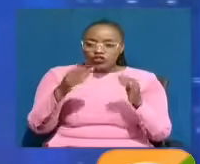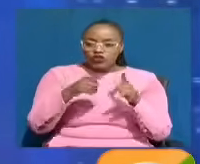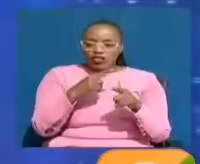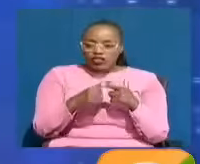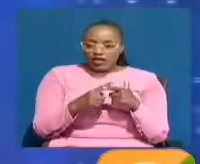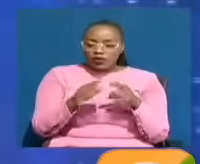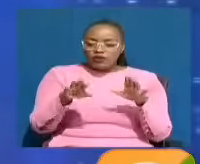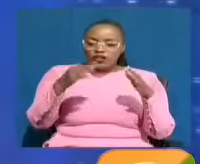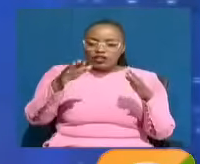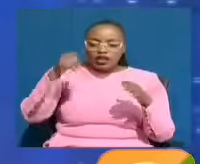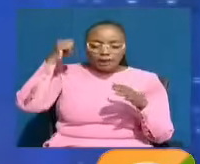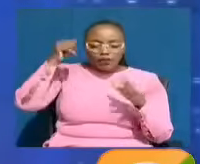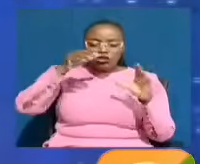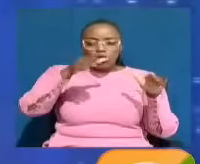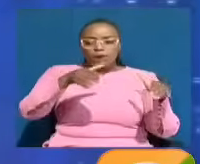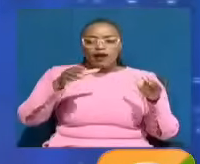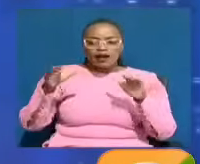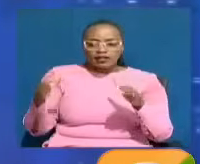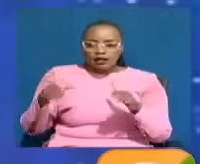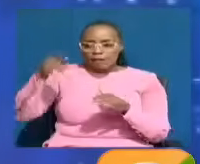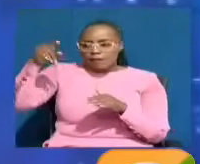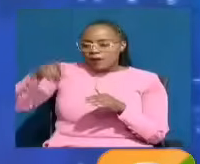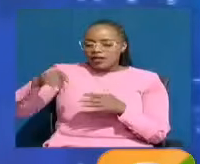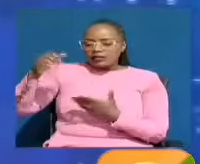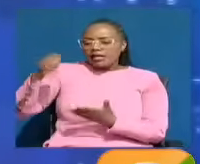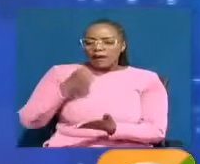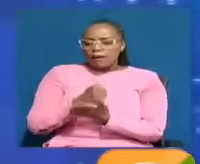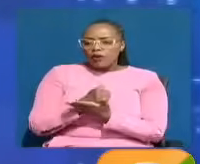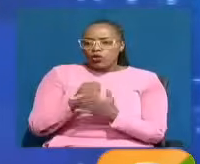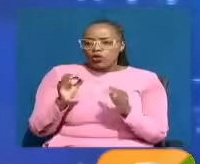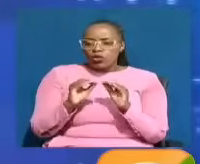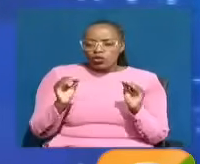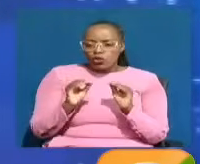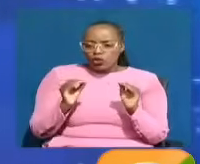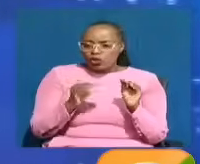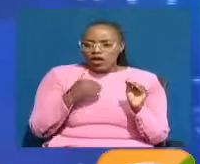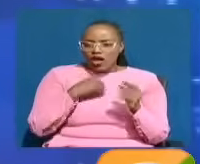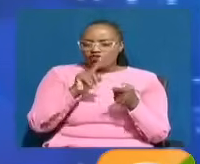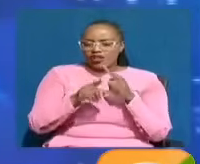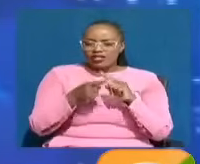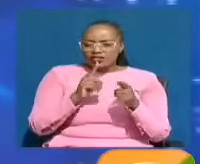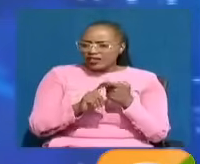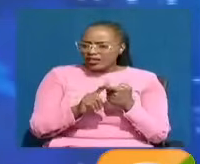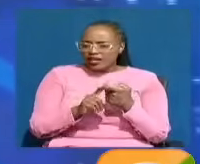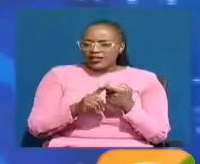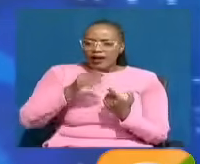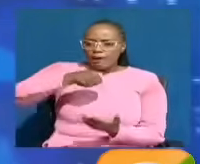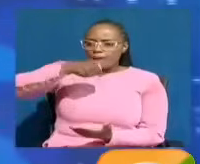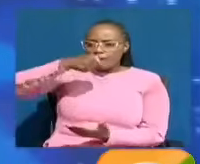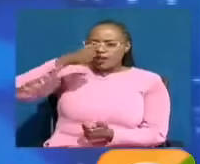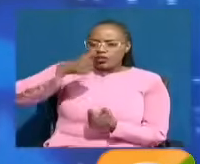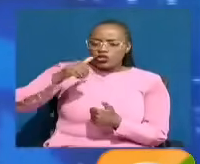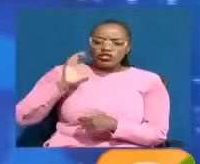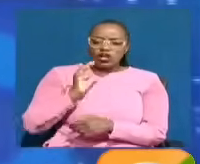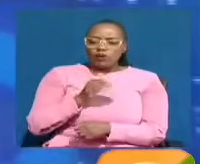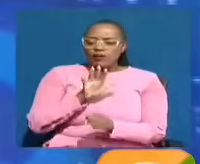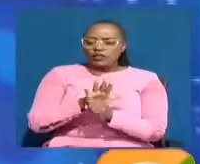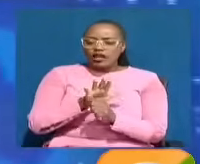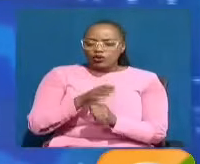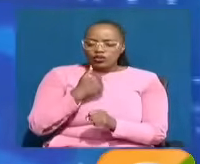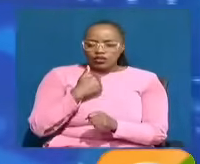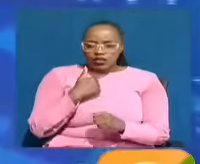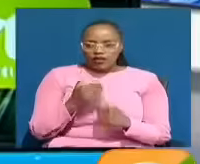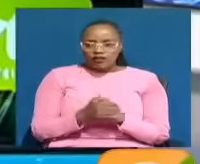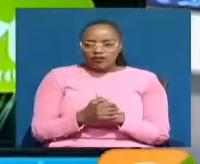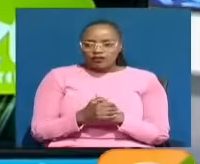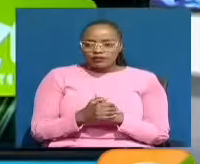this to the political parties. We're not necessarily employing new people. So we don't have the standard budget that most committees like this would have. So